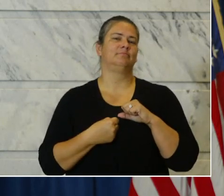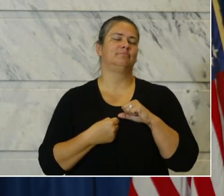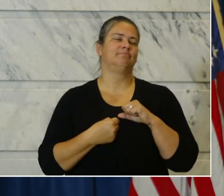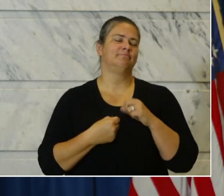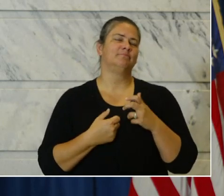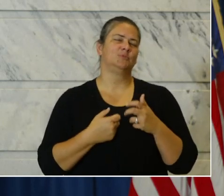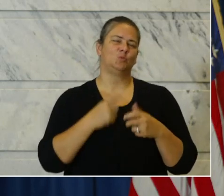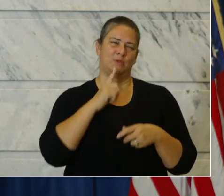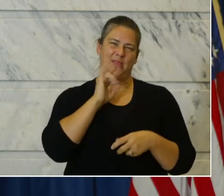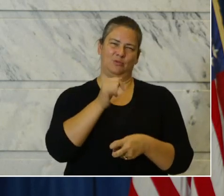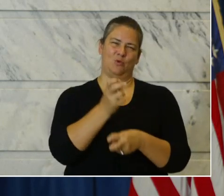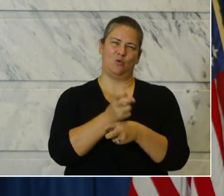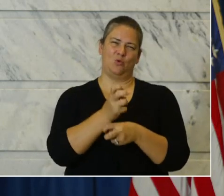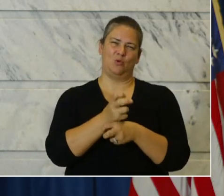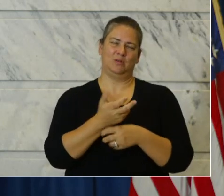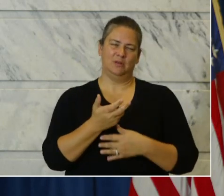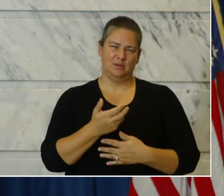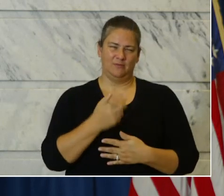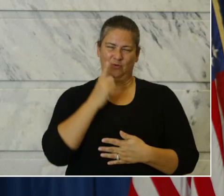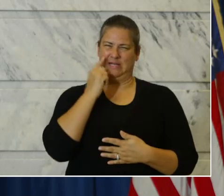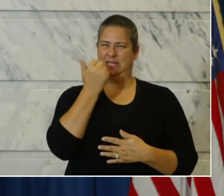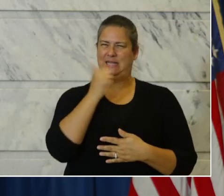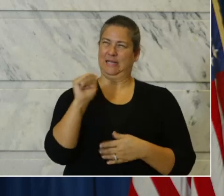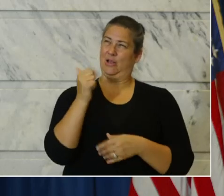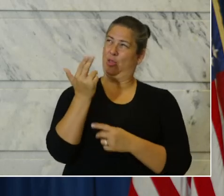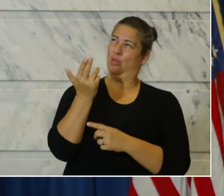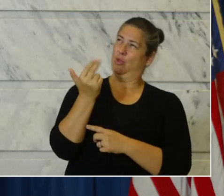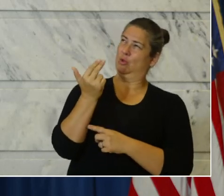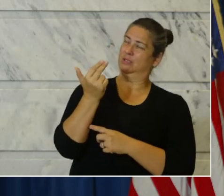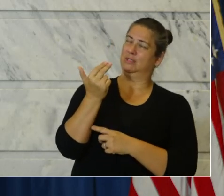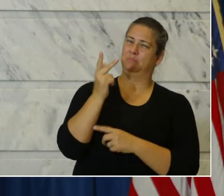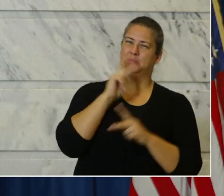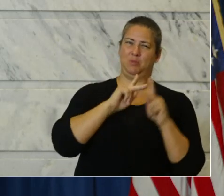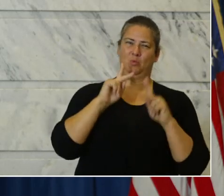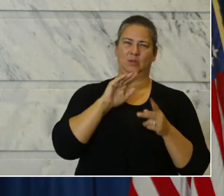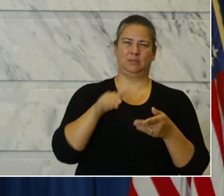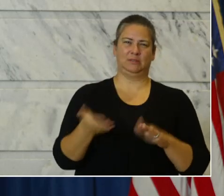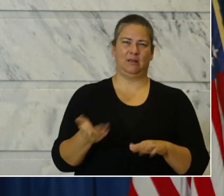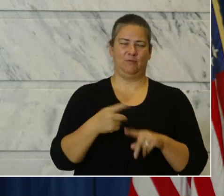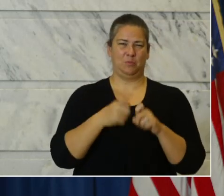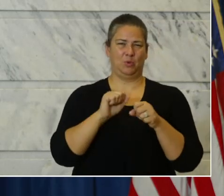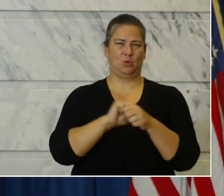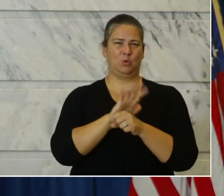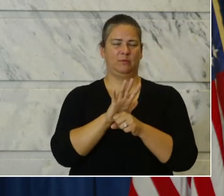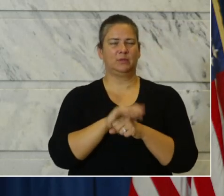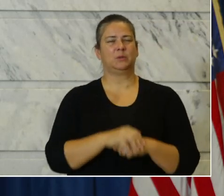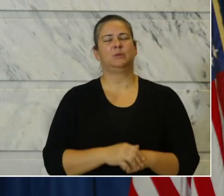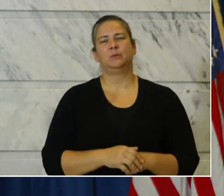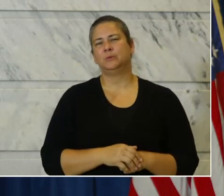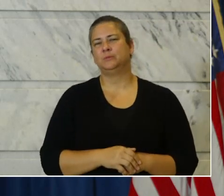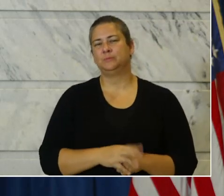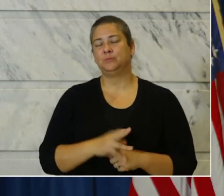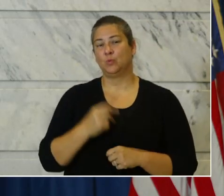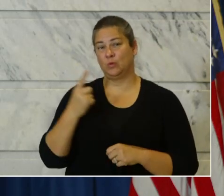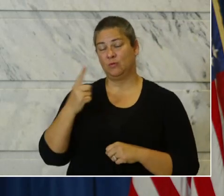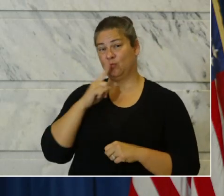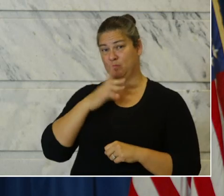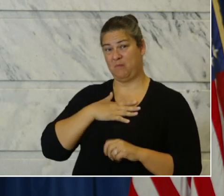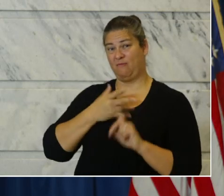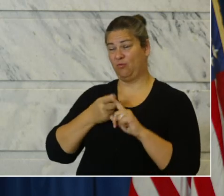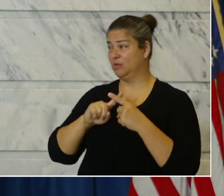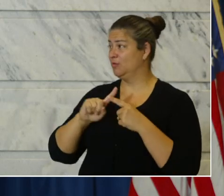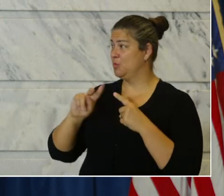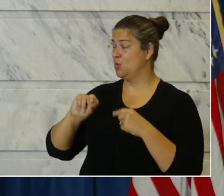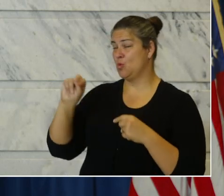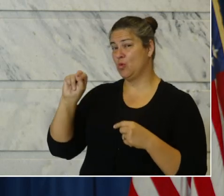It's a hard number for any given day, 13 individuals. And not on here is a friend of mine from Northern Kentucky that I just